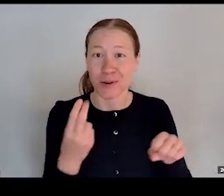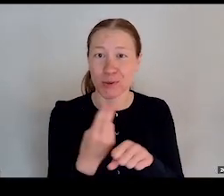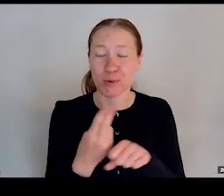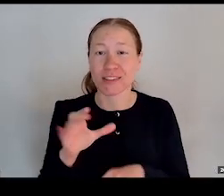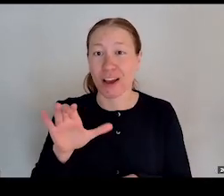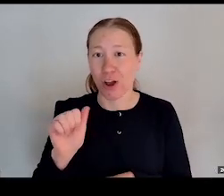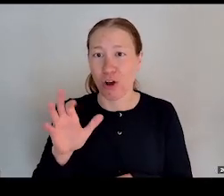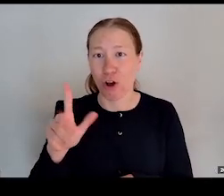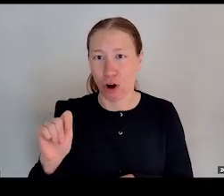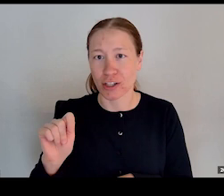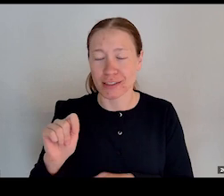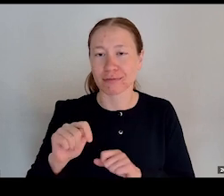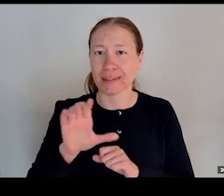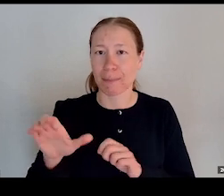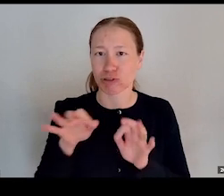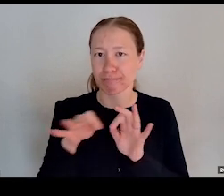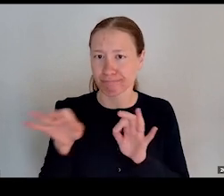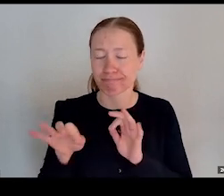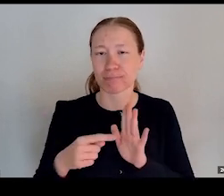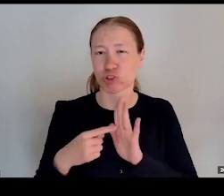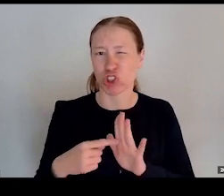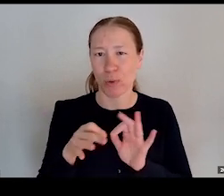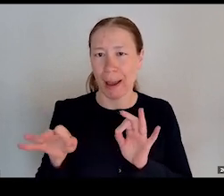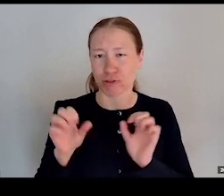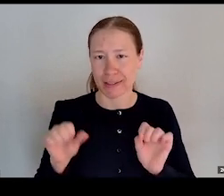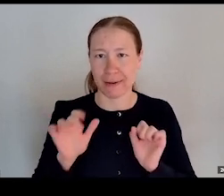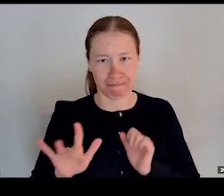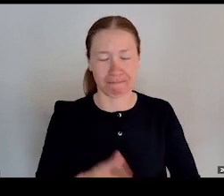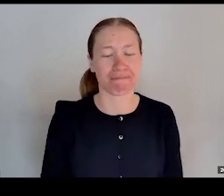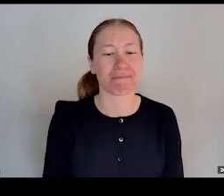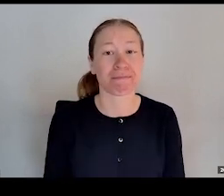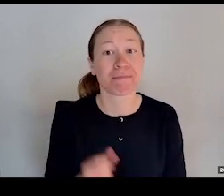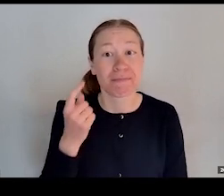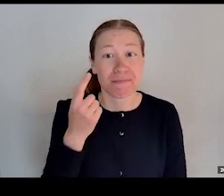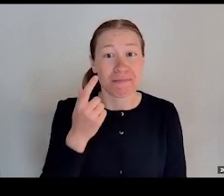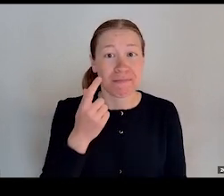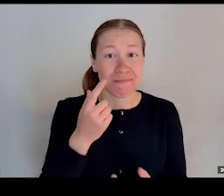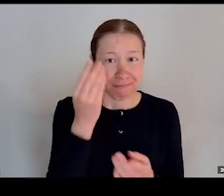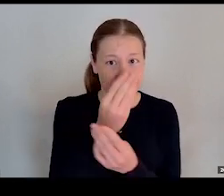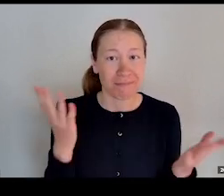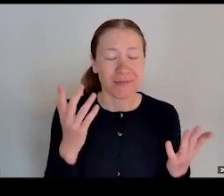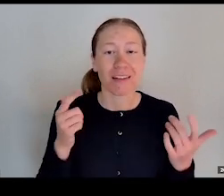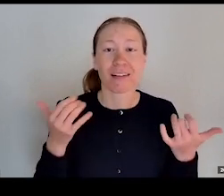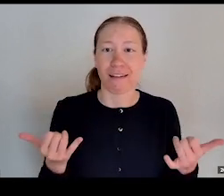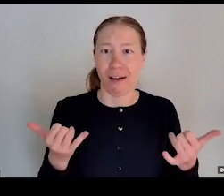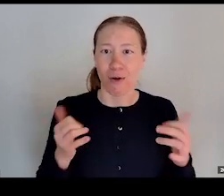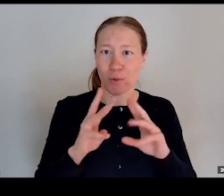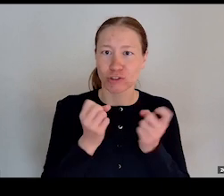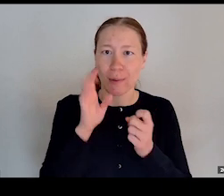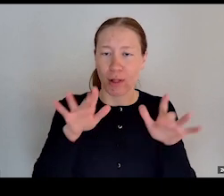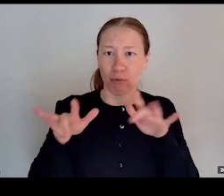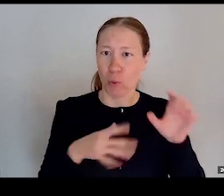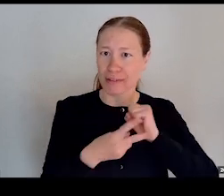by selecting Show Captions. I do want to make it known that this workshop is being recorded and will be made available